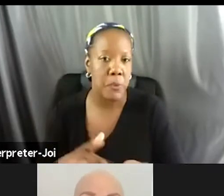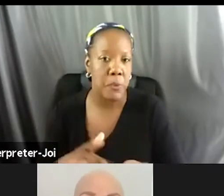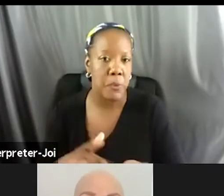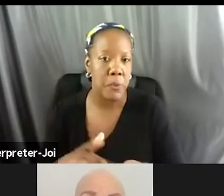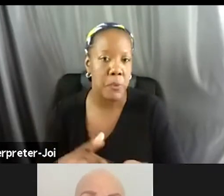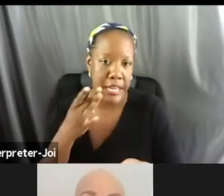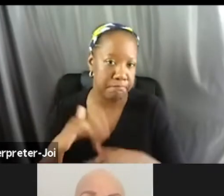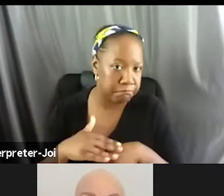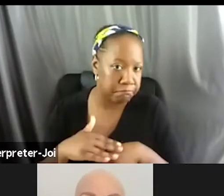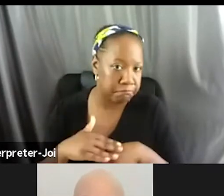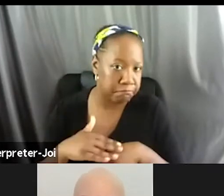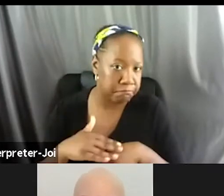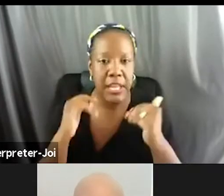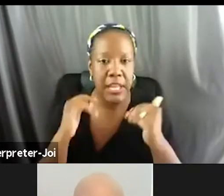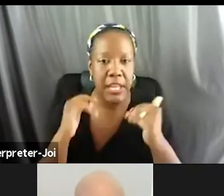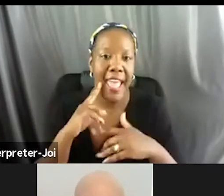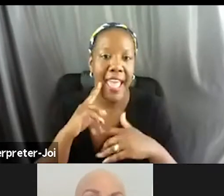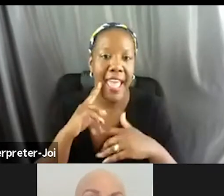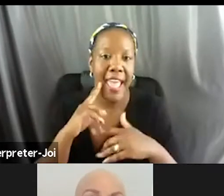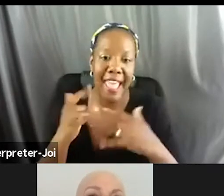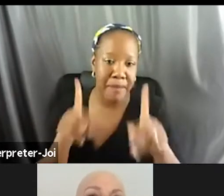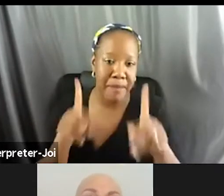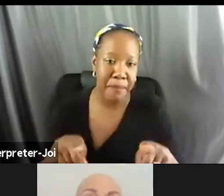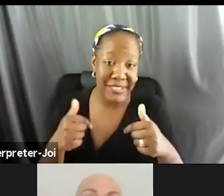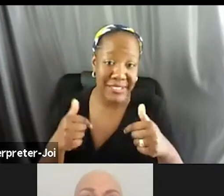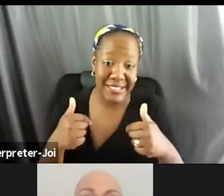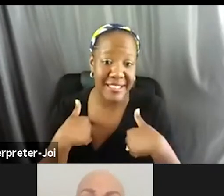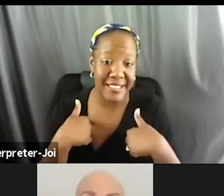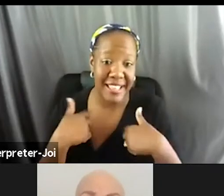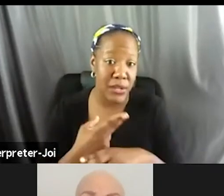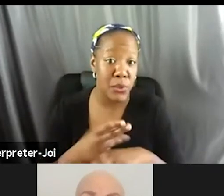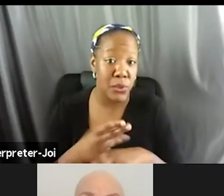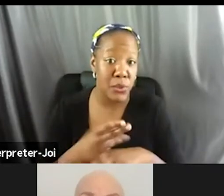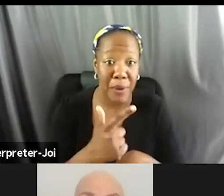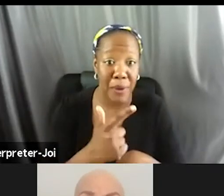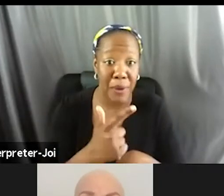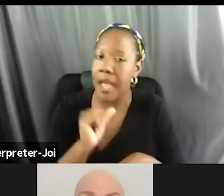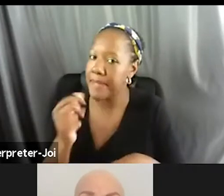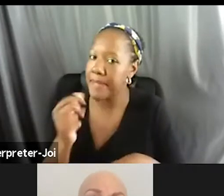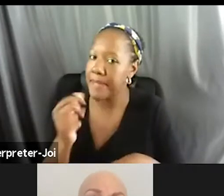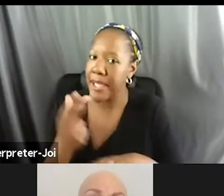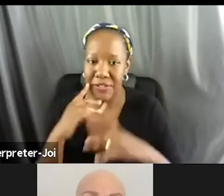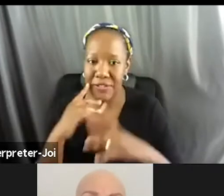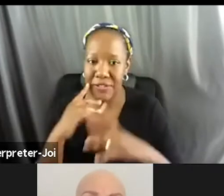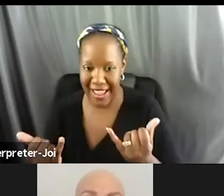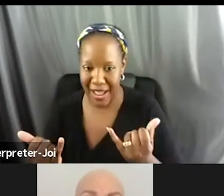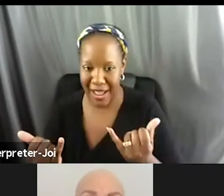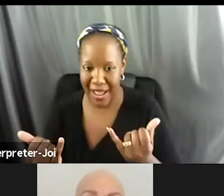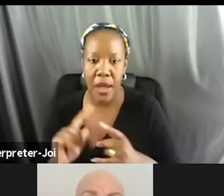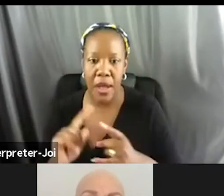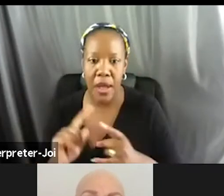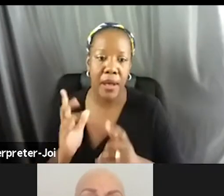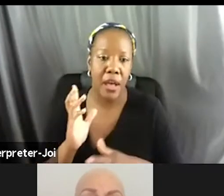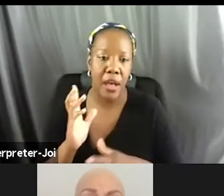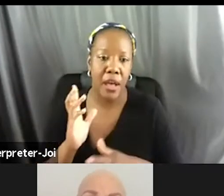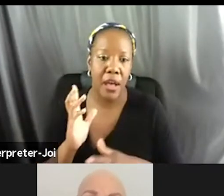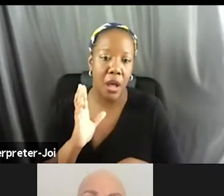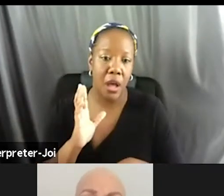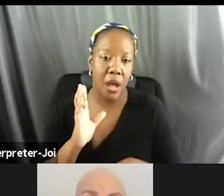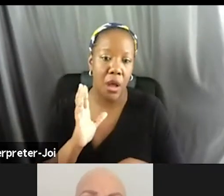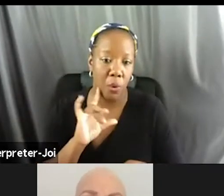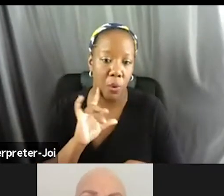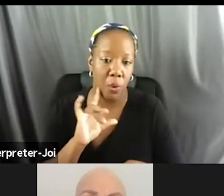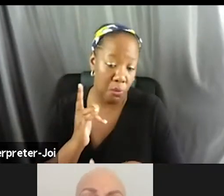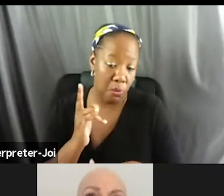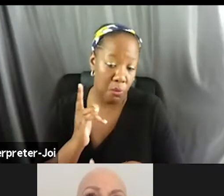wear, I'm not wearing a wig right now, but when I wear a wig because I like to wear a